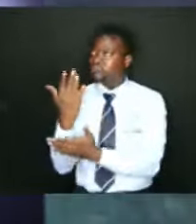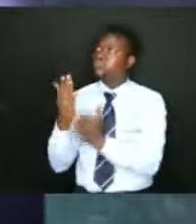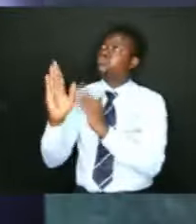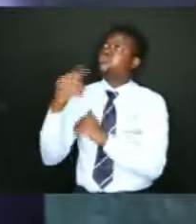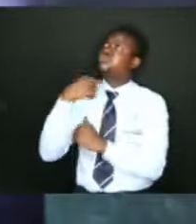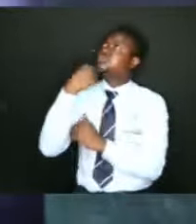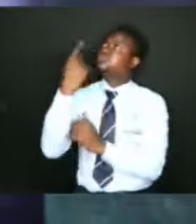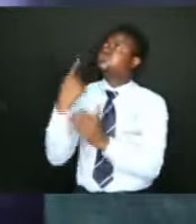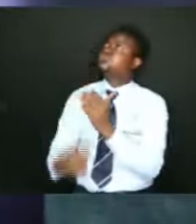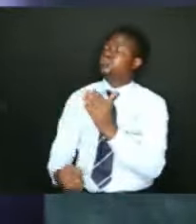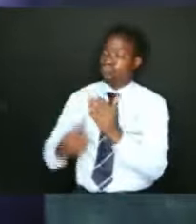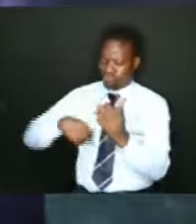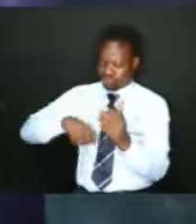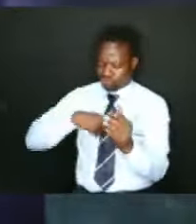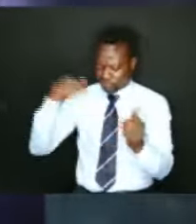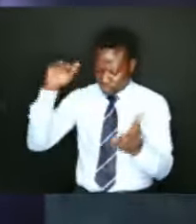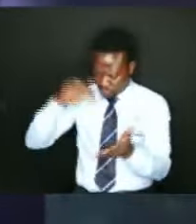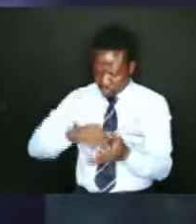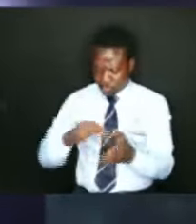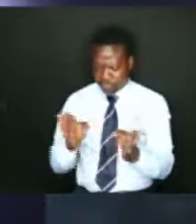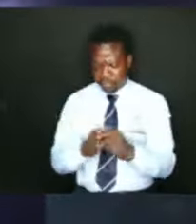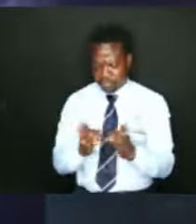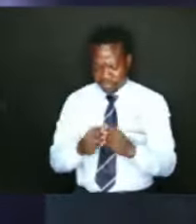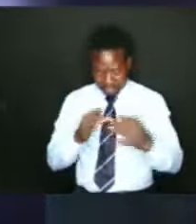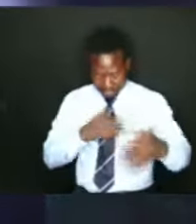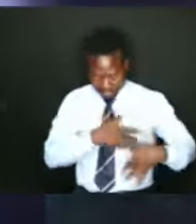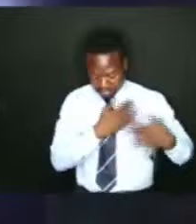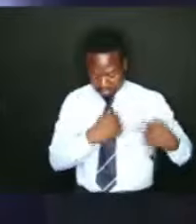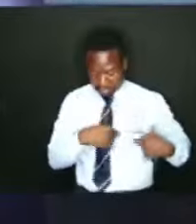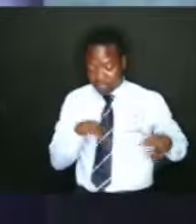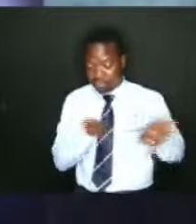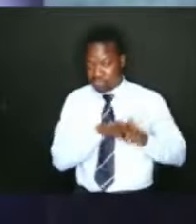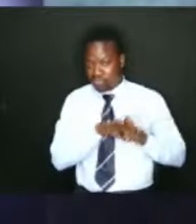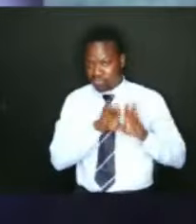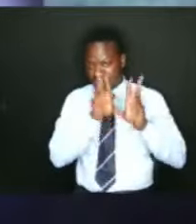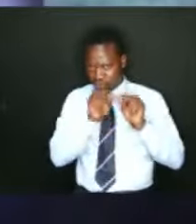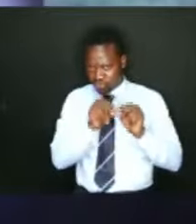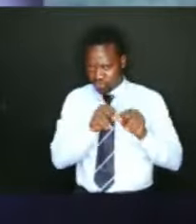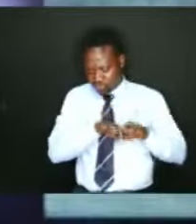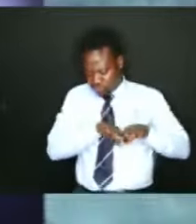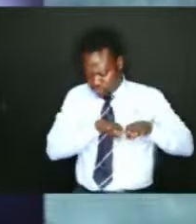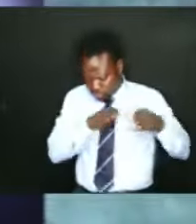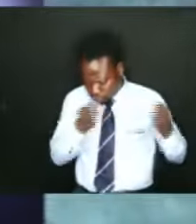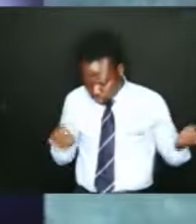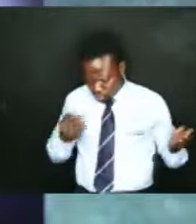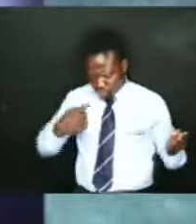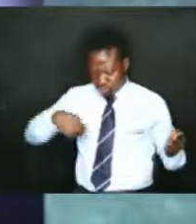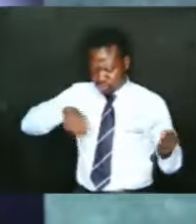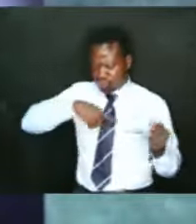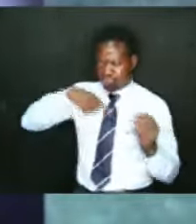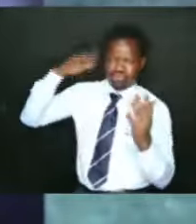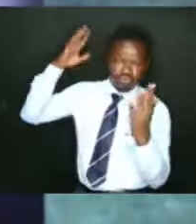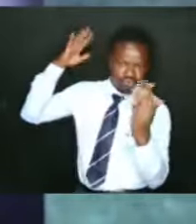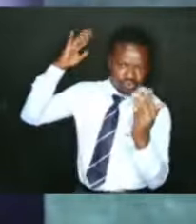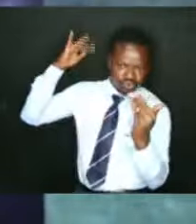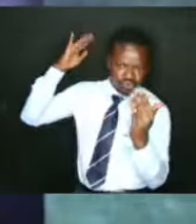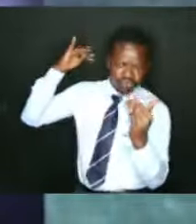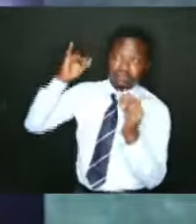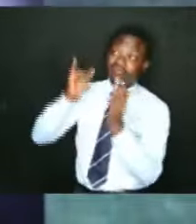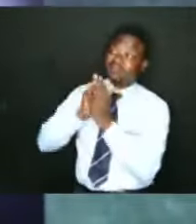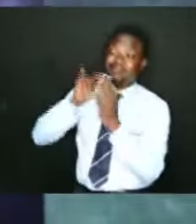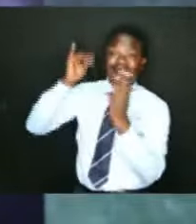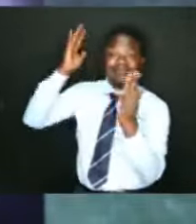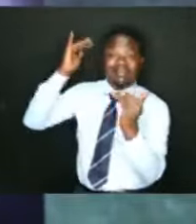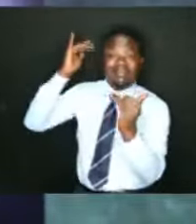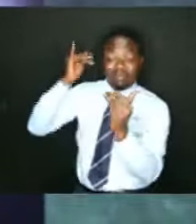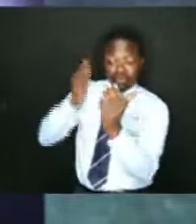have come again. We come with open hearts. We come with great expectation. And your word says that the